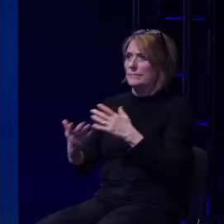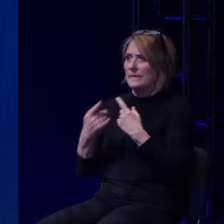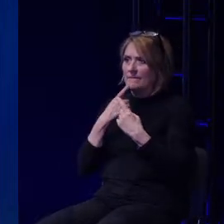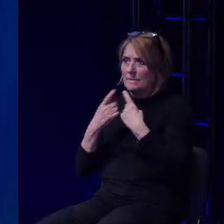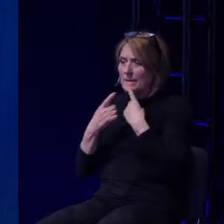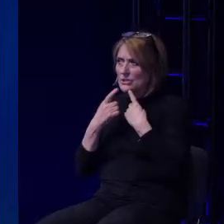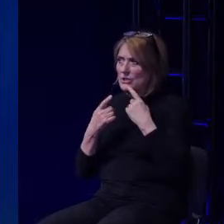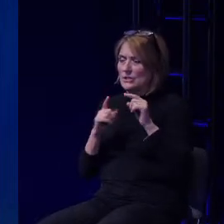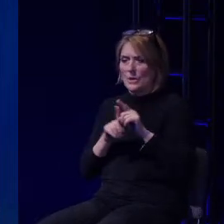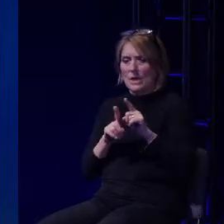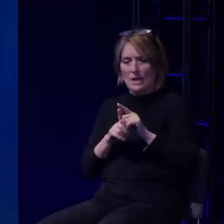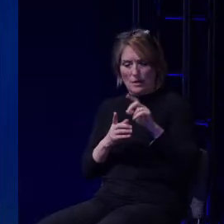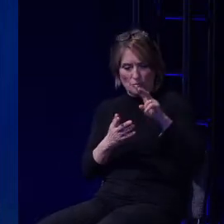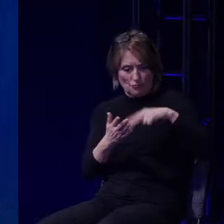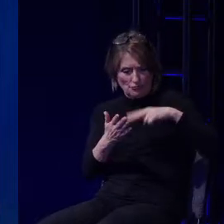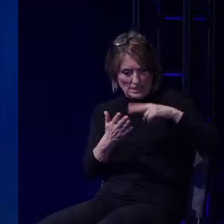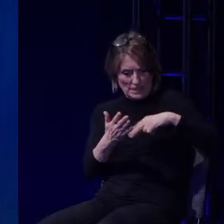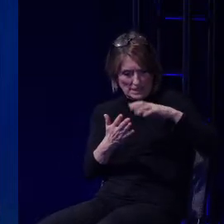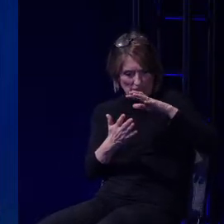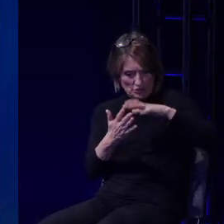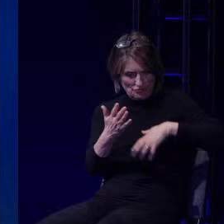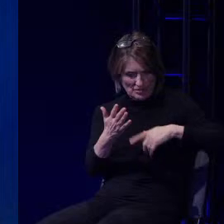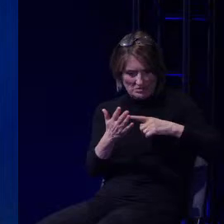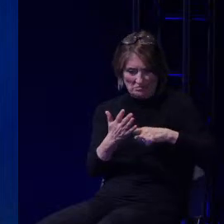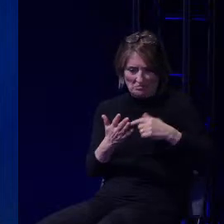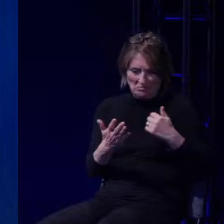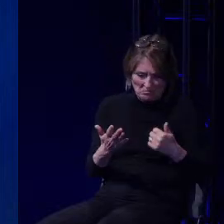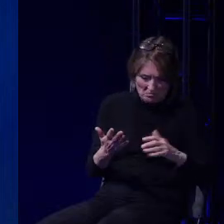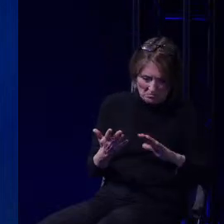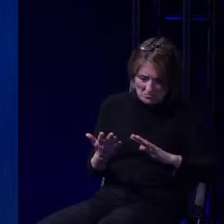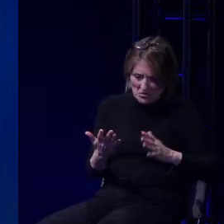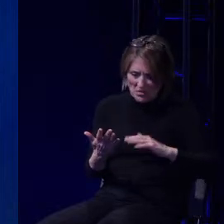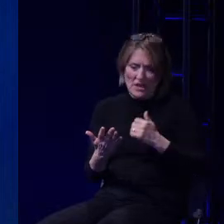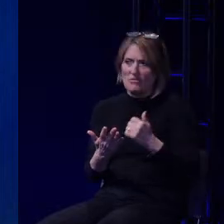script, I look at it, I think it's not that great, that script, but